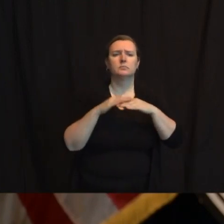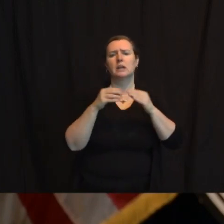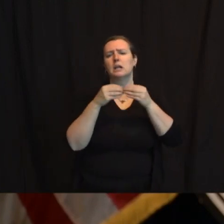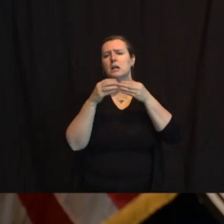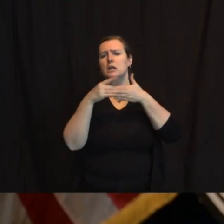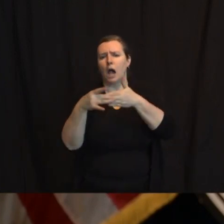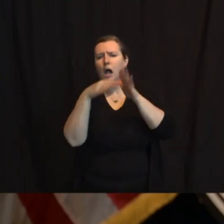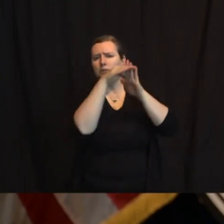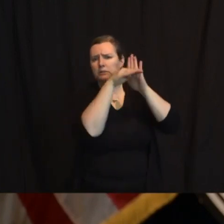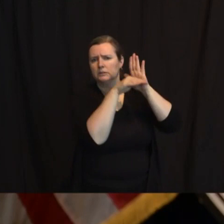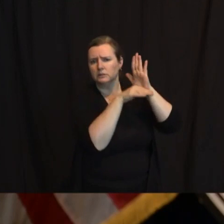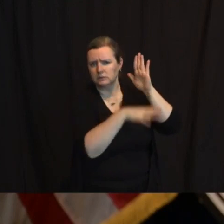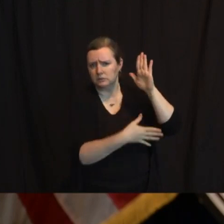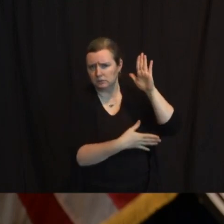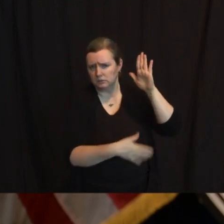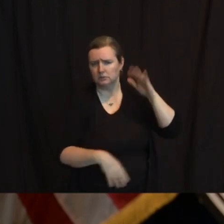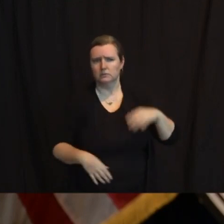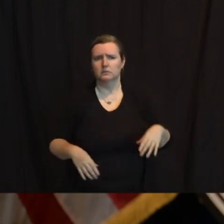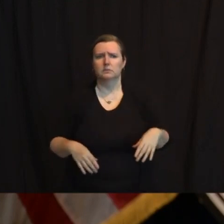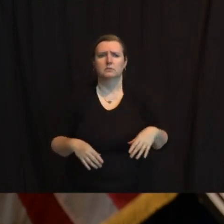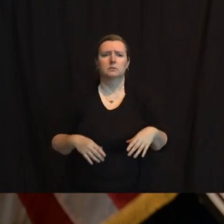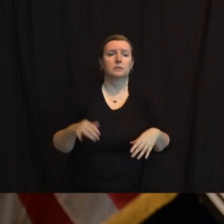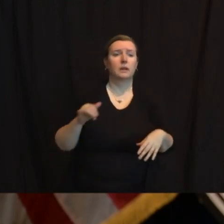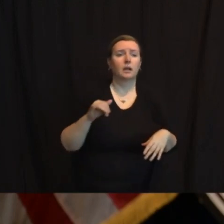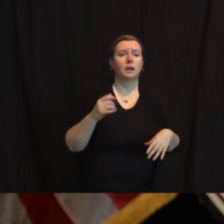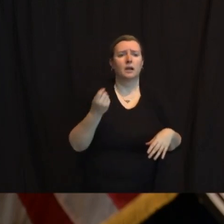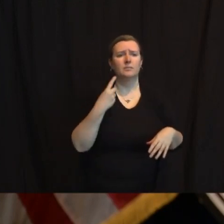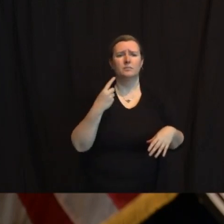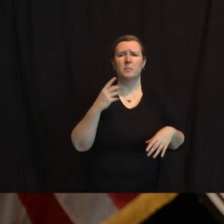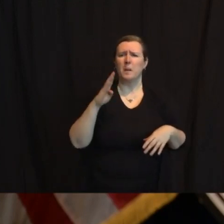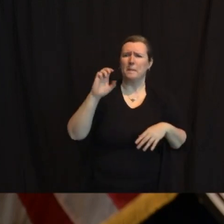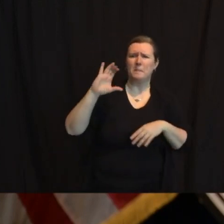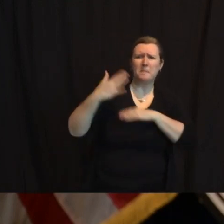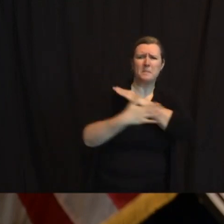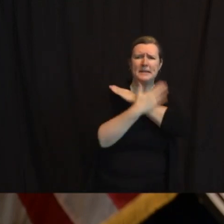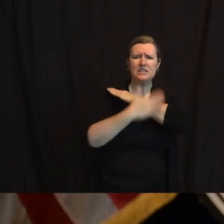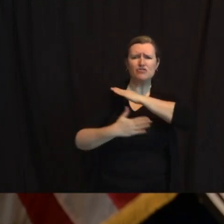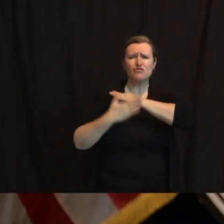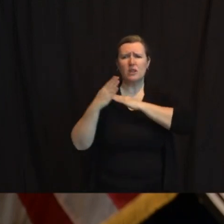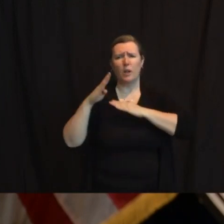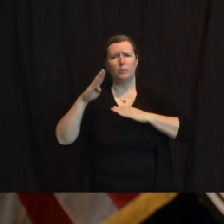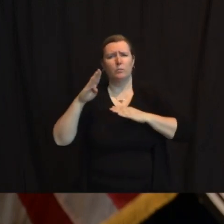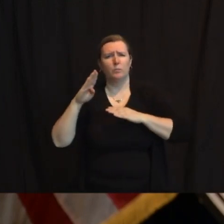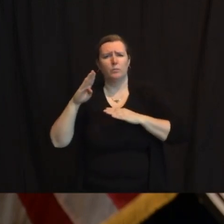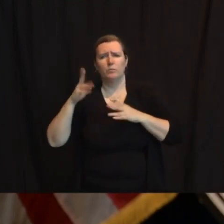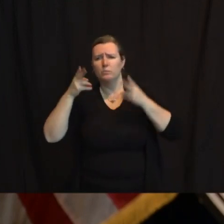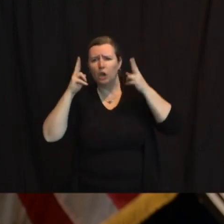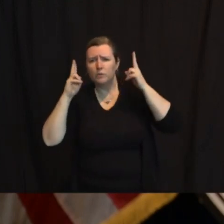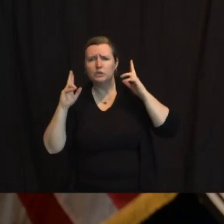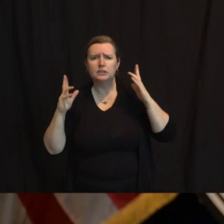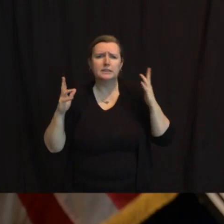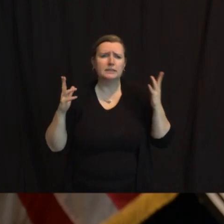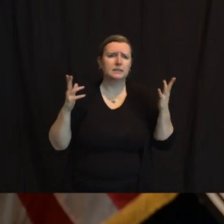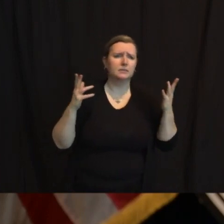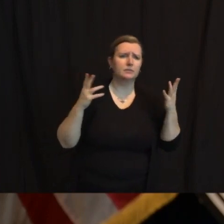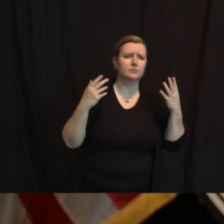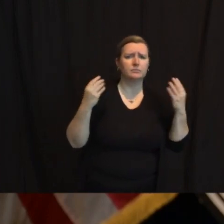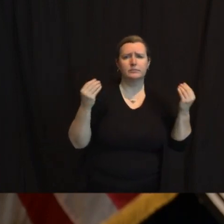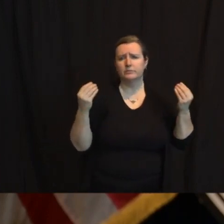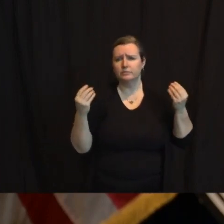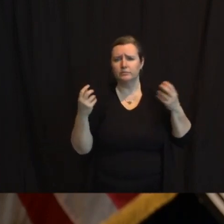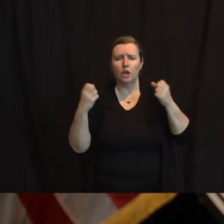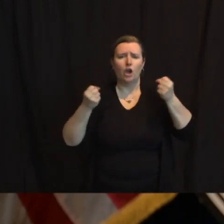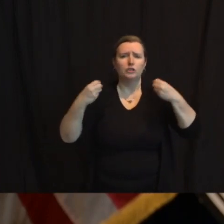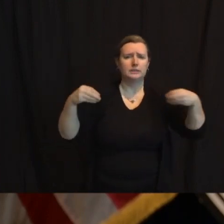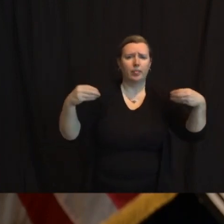us about, whether it's beaches or non-essential retail or whatever it may be. And there's a lot of different